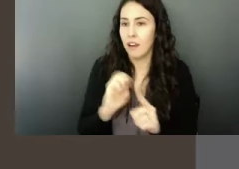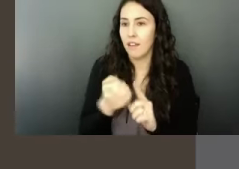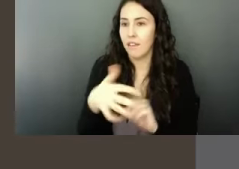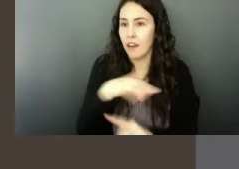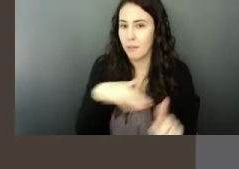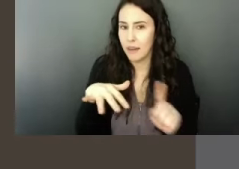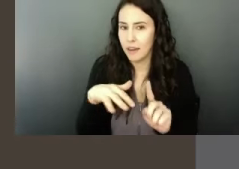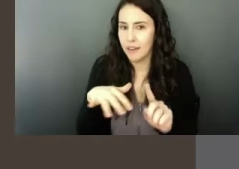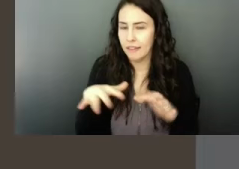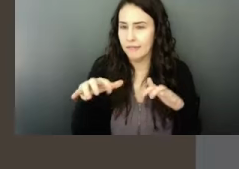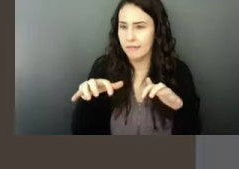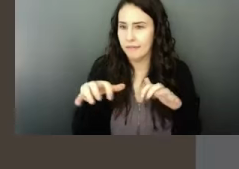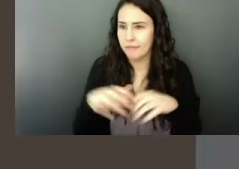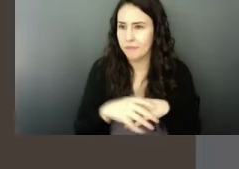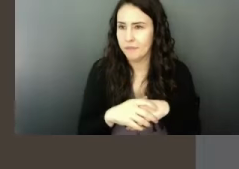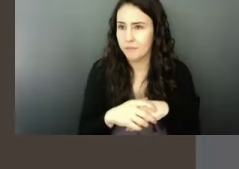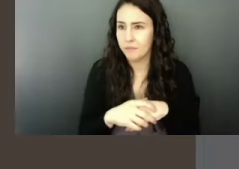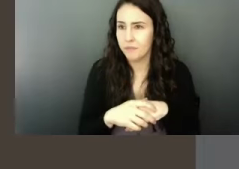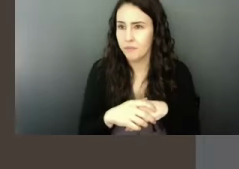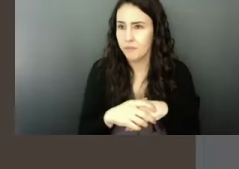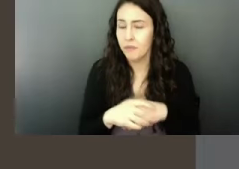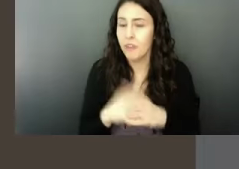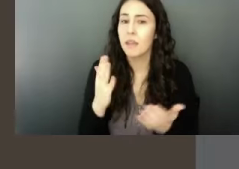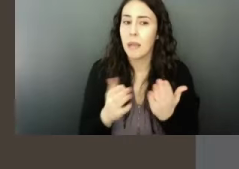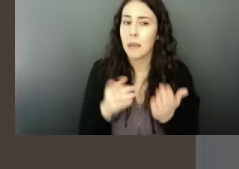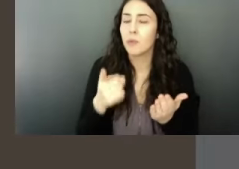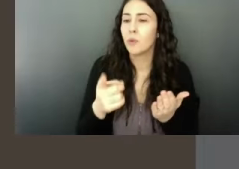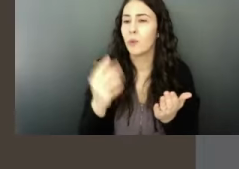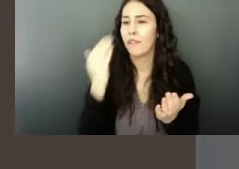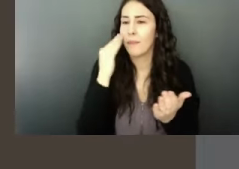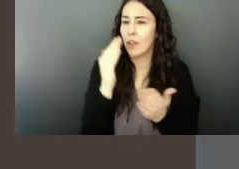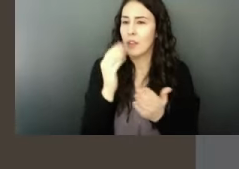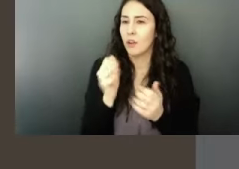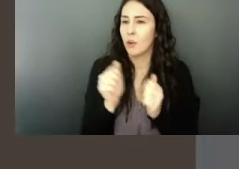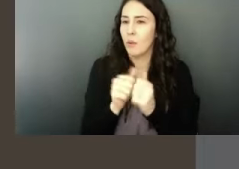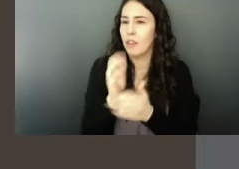probably familiar to you on some level as you're planning your semester. And